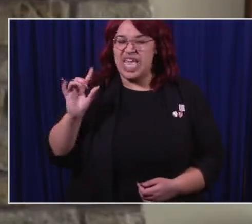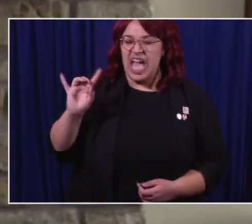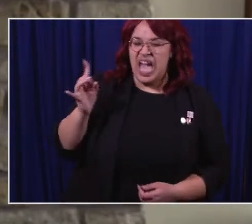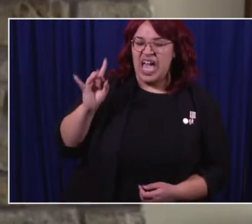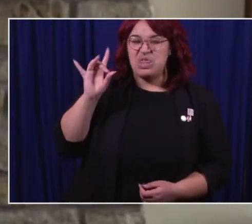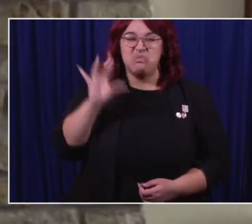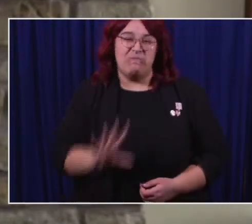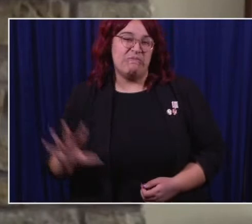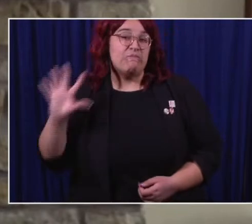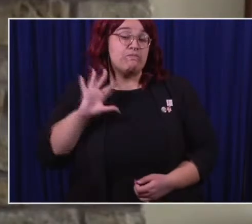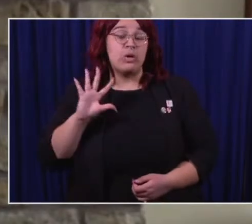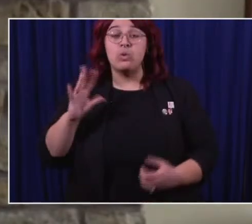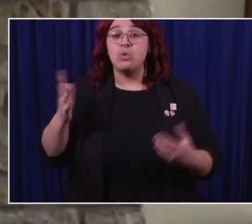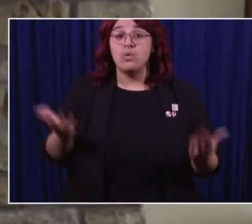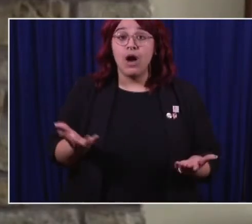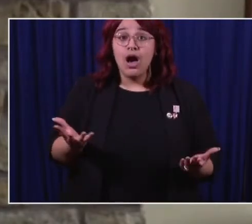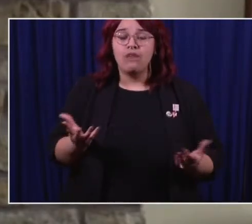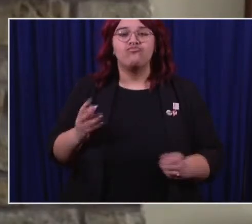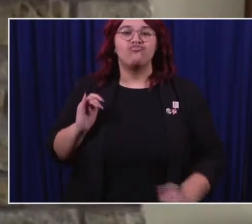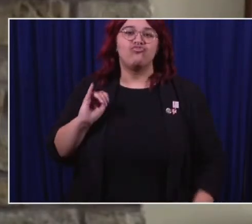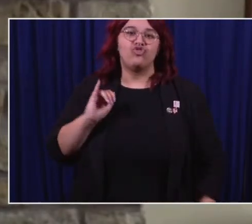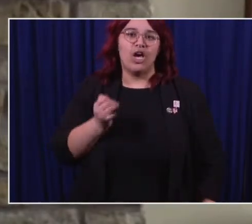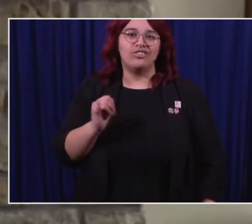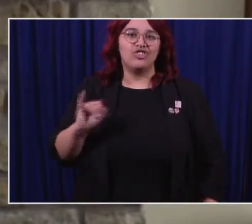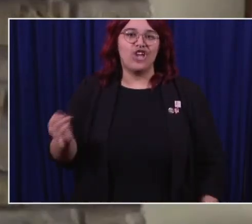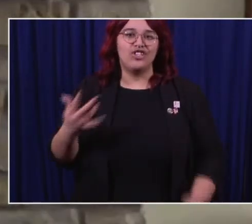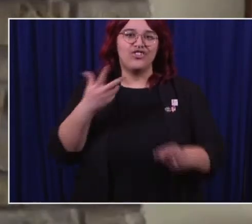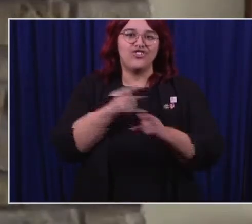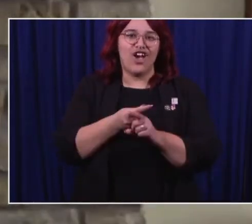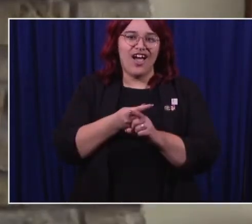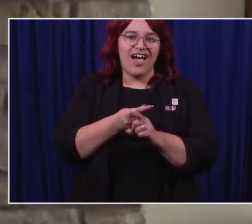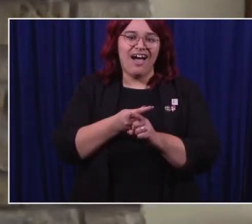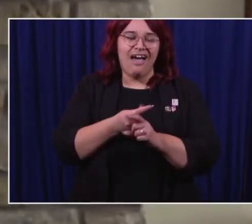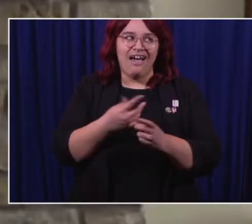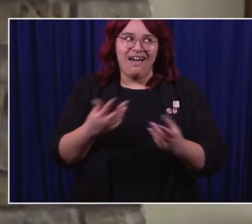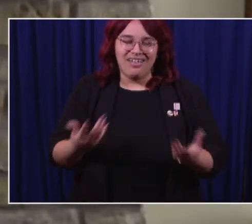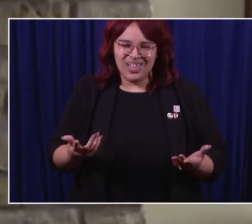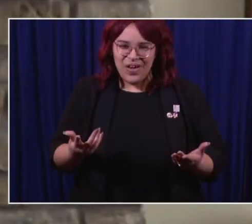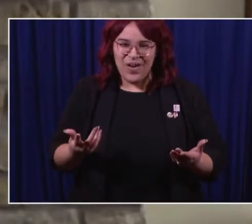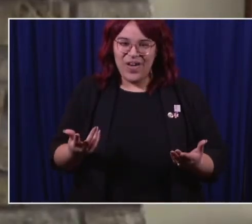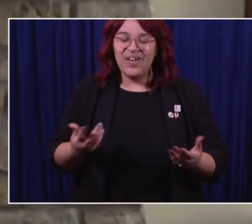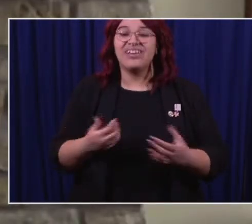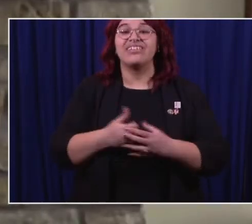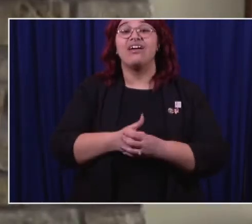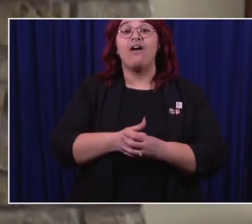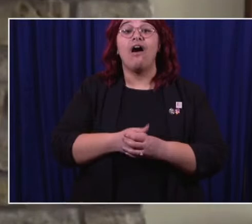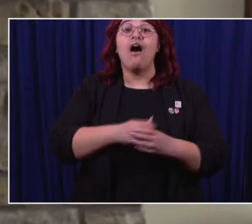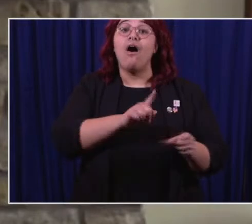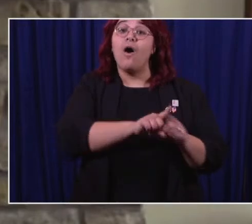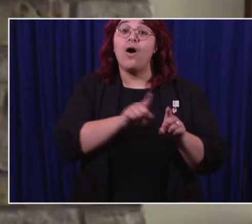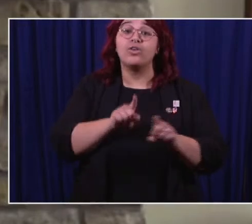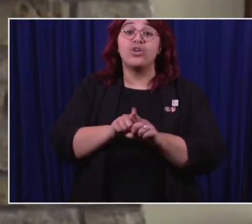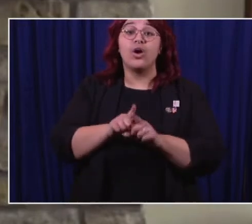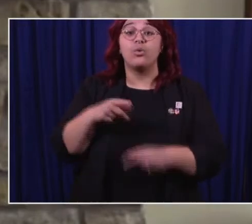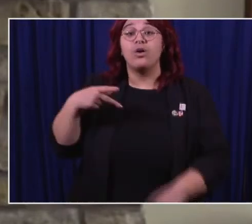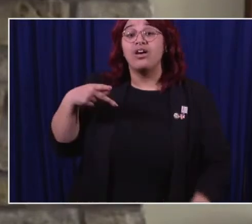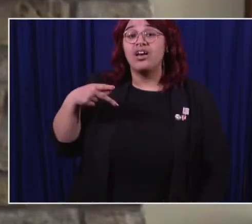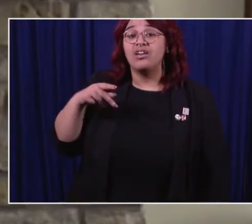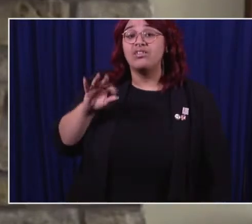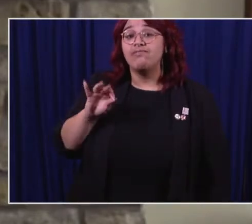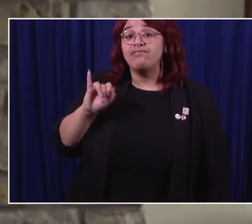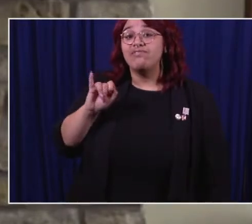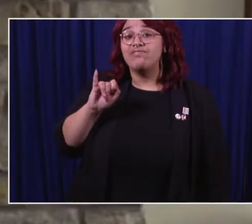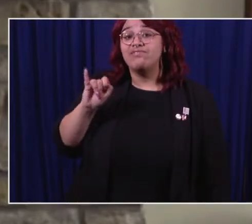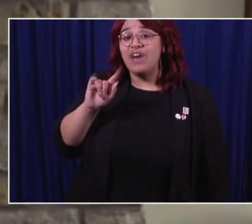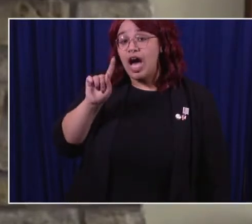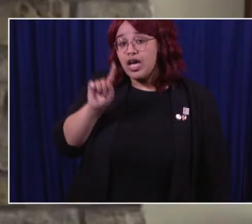also have been told, as you saw, increased production with Pfizer, which at some point is going to kick in. So